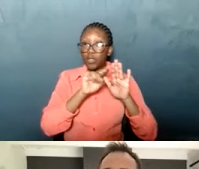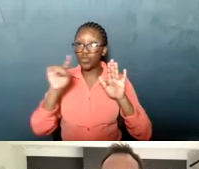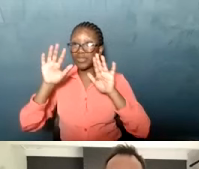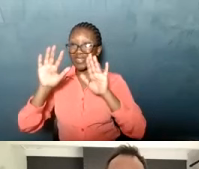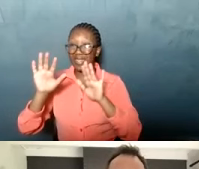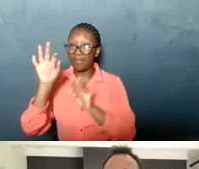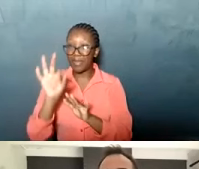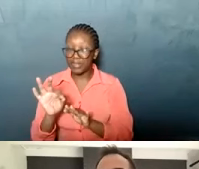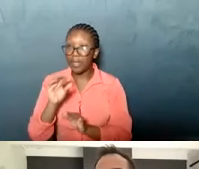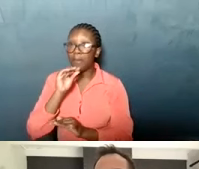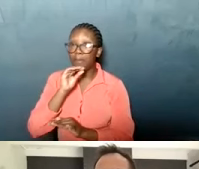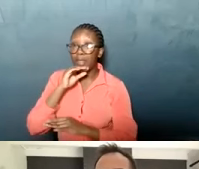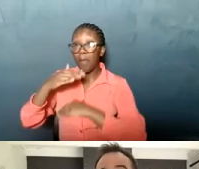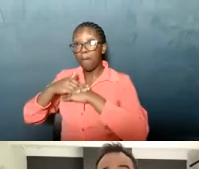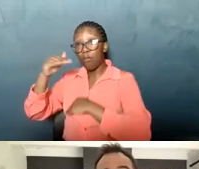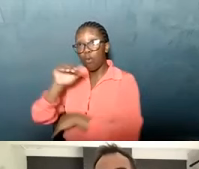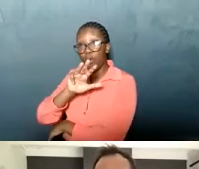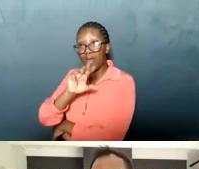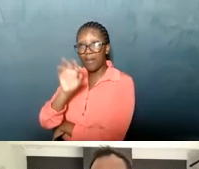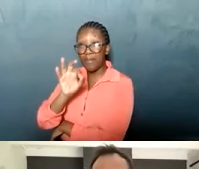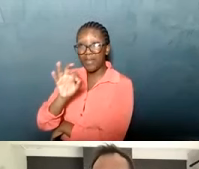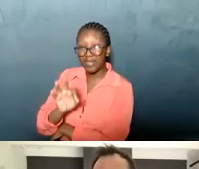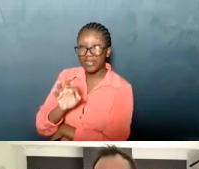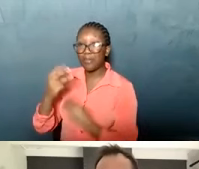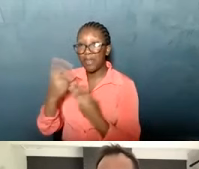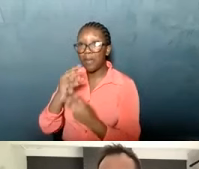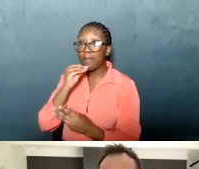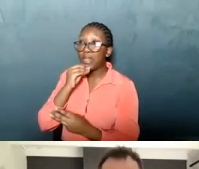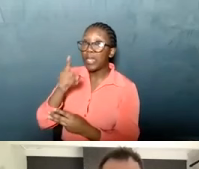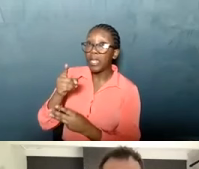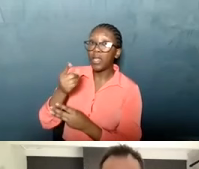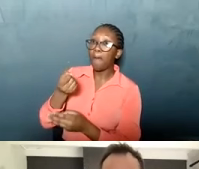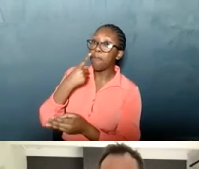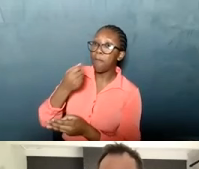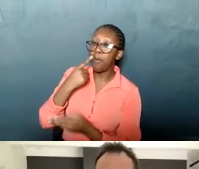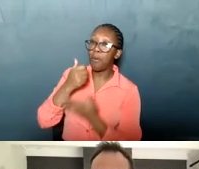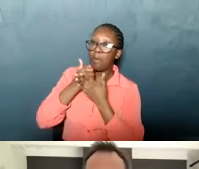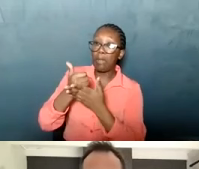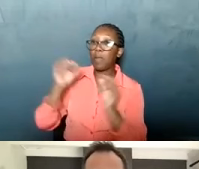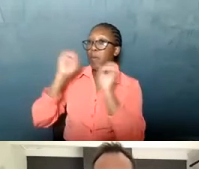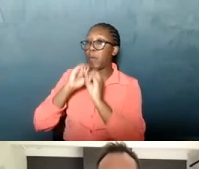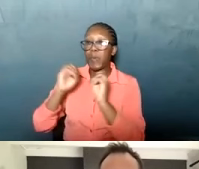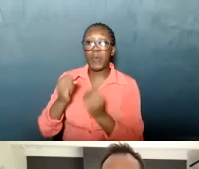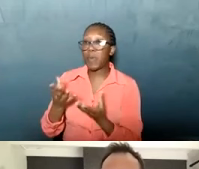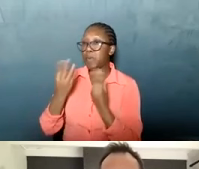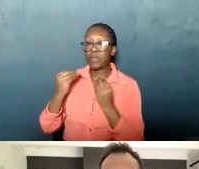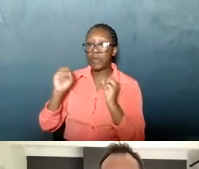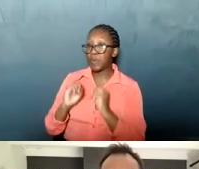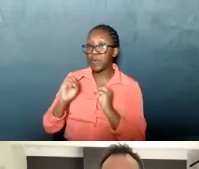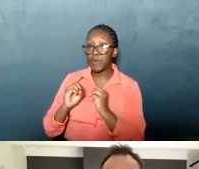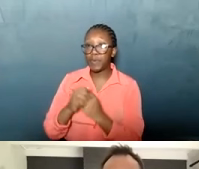more than 90% of persons with hearing loss are not receiving treatments or the treatments that they require.